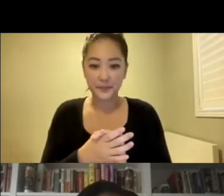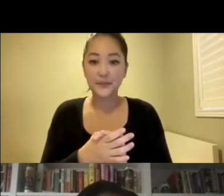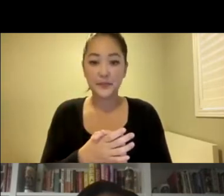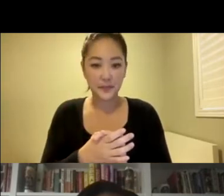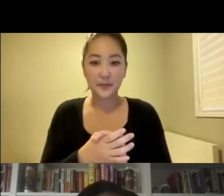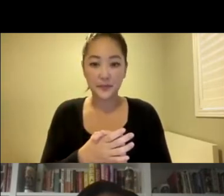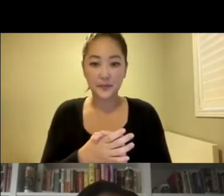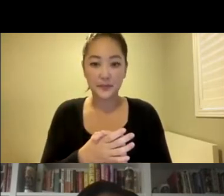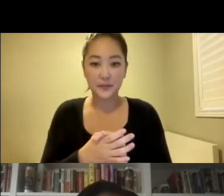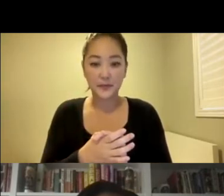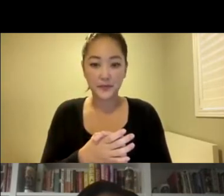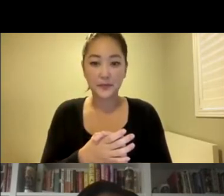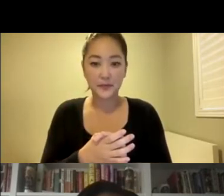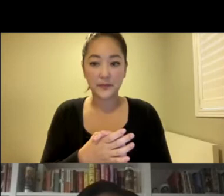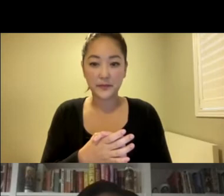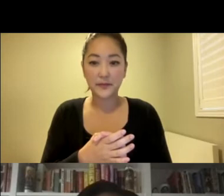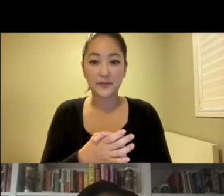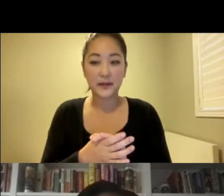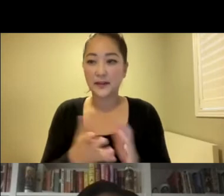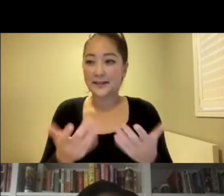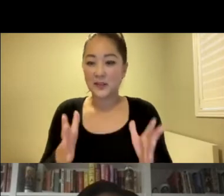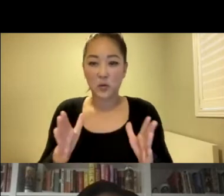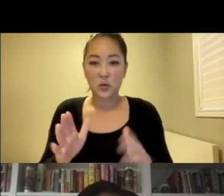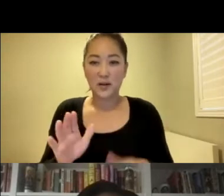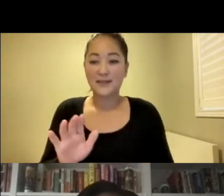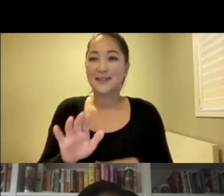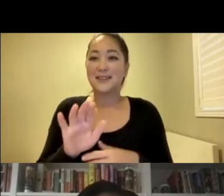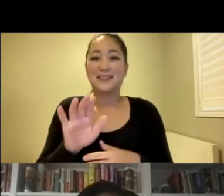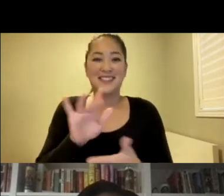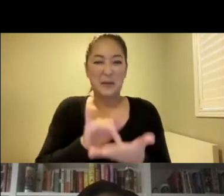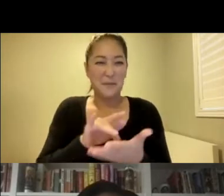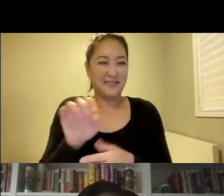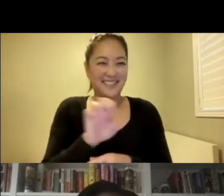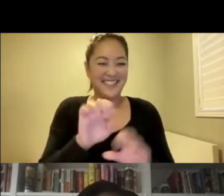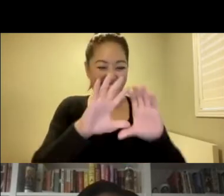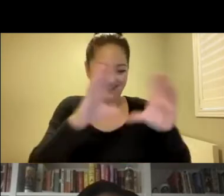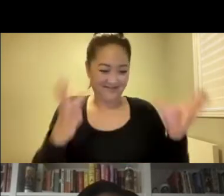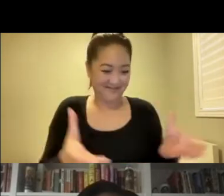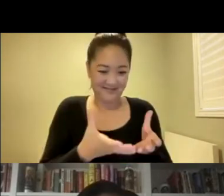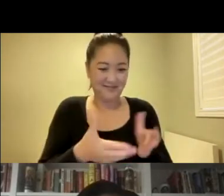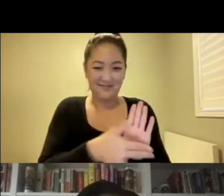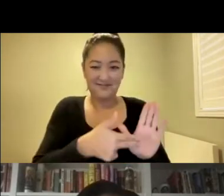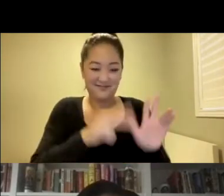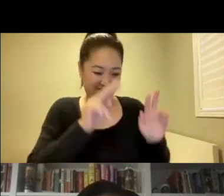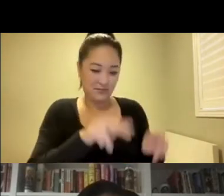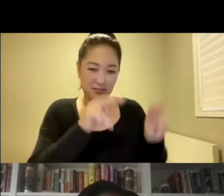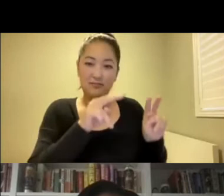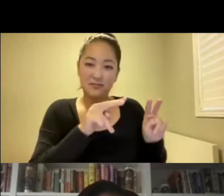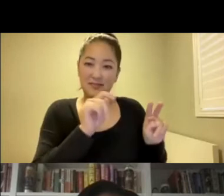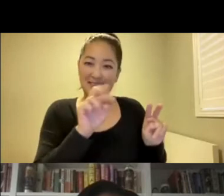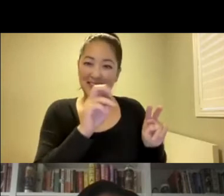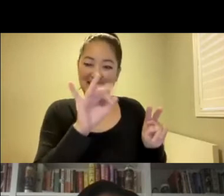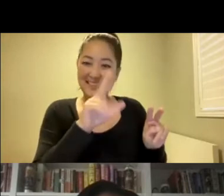just Middle Easterners at the time were being grouped together and called terrorists, and it really didn't sit right with me.